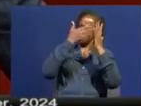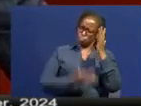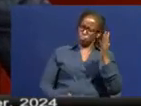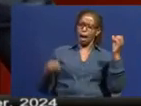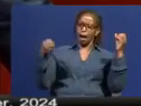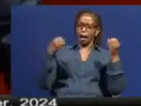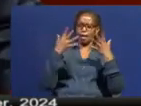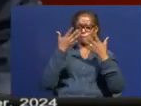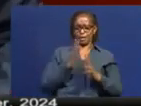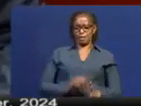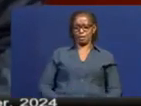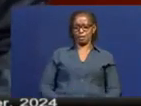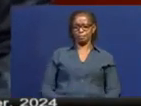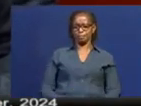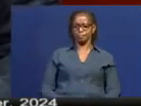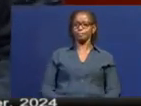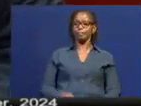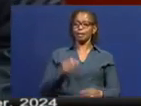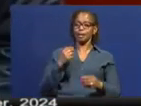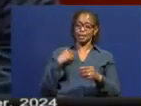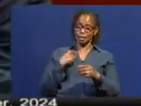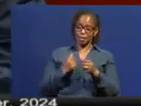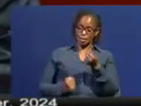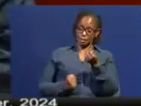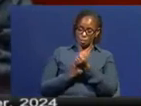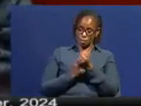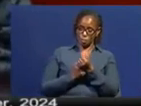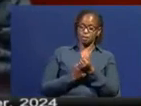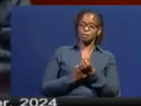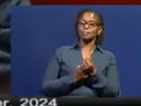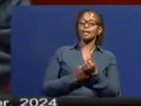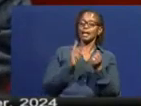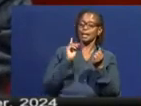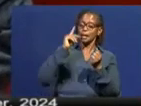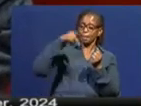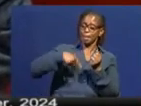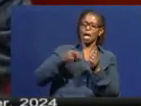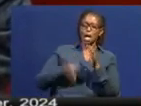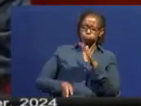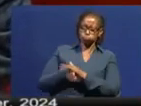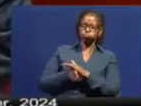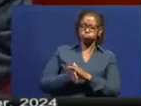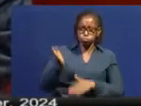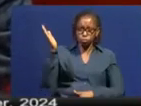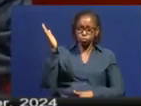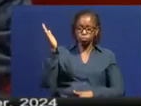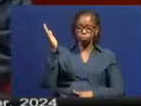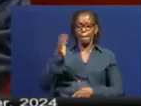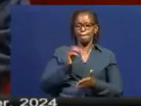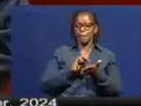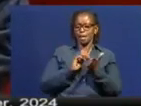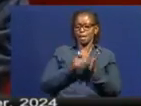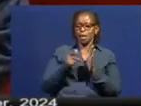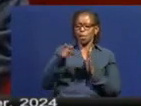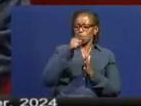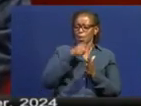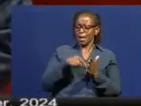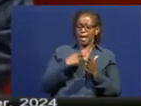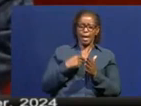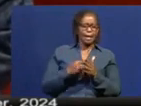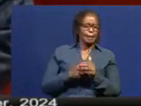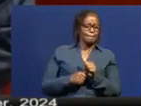Honorable Speaker, in supporting the removal of the Deputy President from office, we are rejecting the invitation by Honorable Rigathi